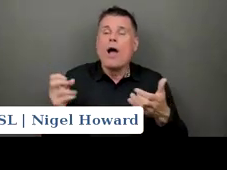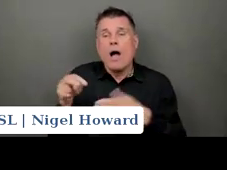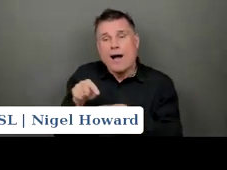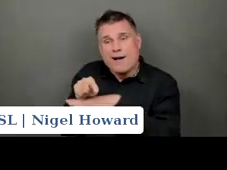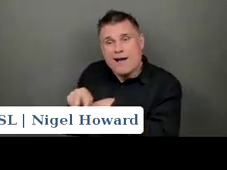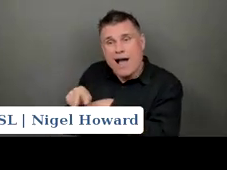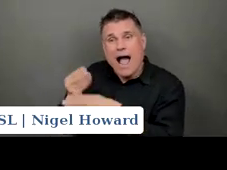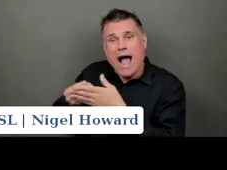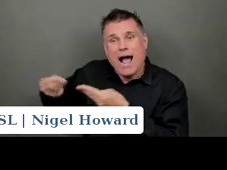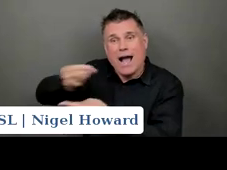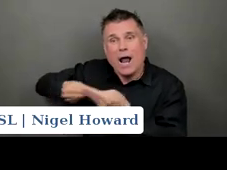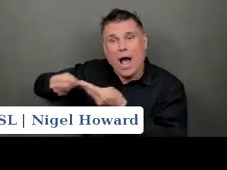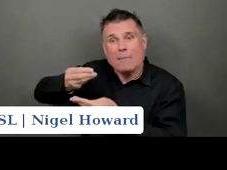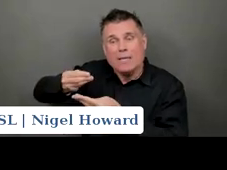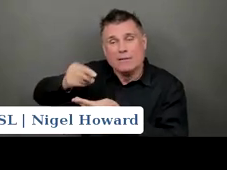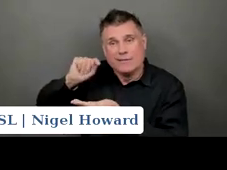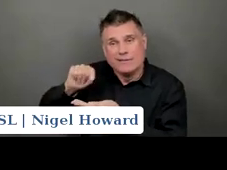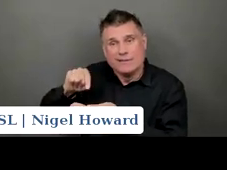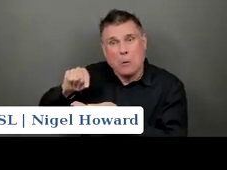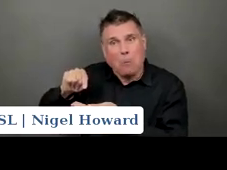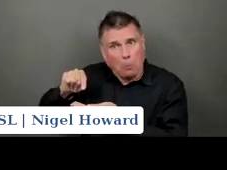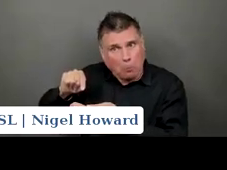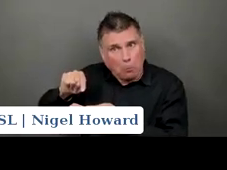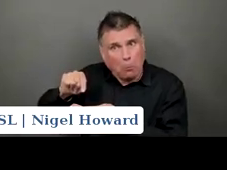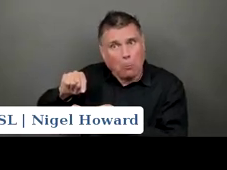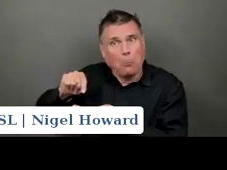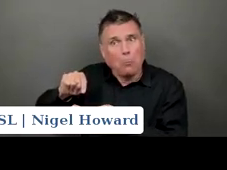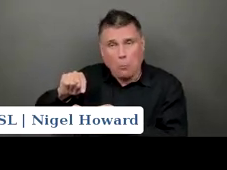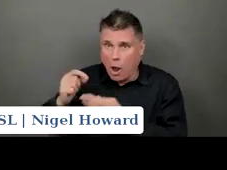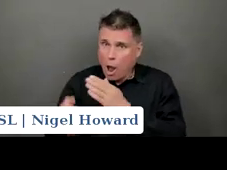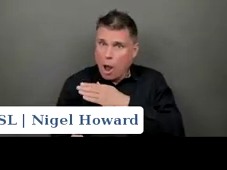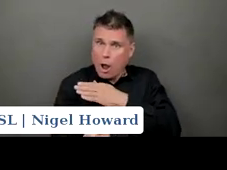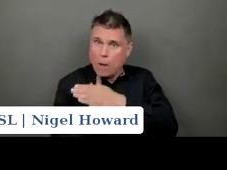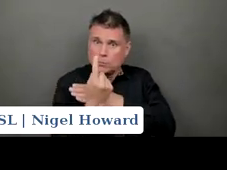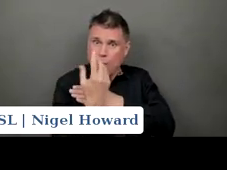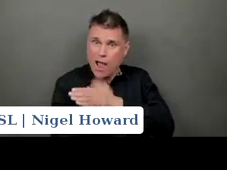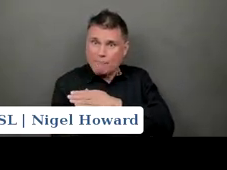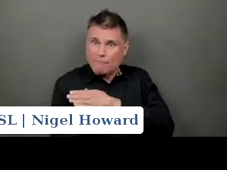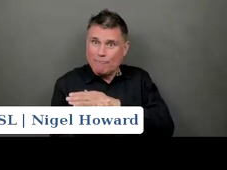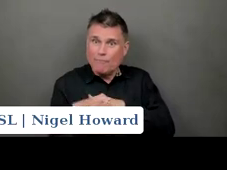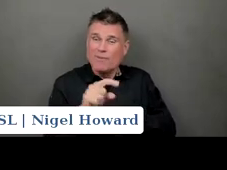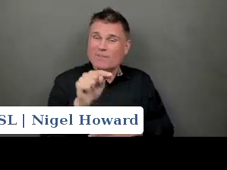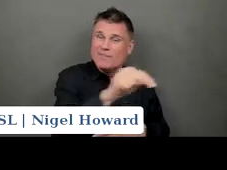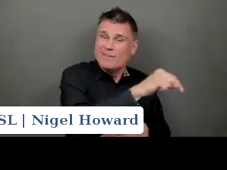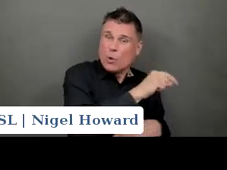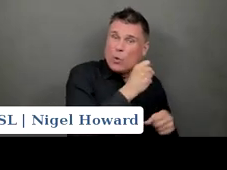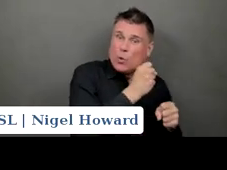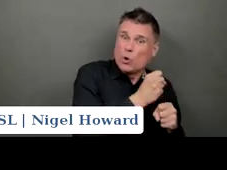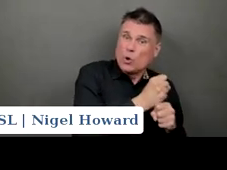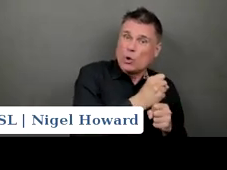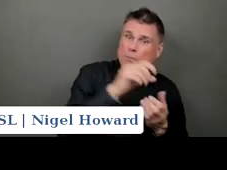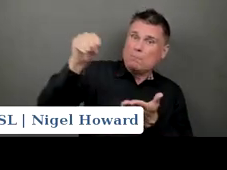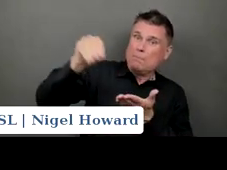major opportunities because there was a lot of unpaid work happening. This was at the height of the